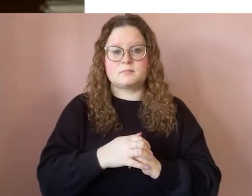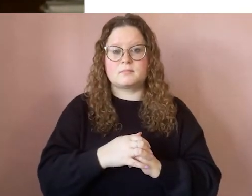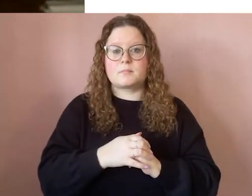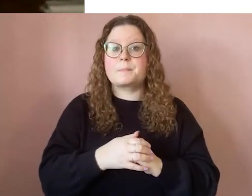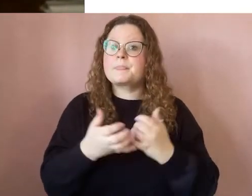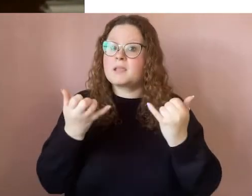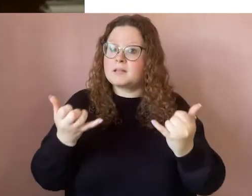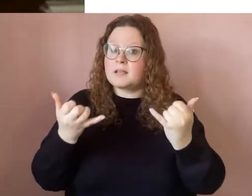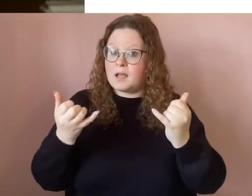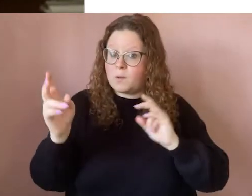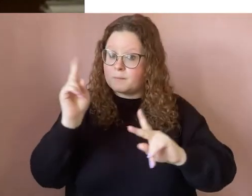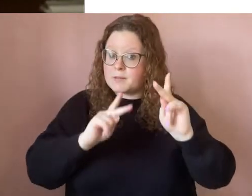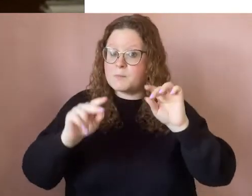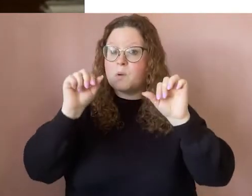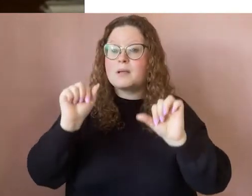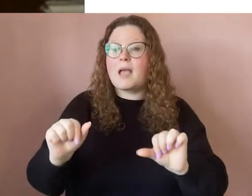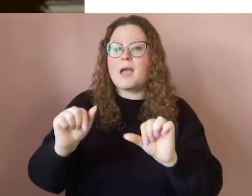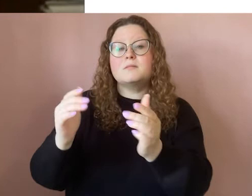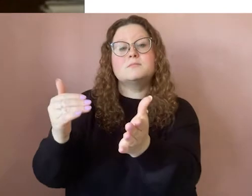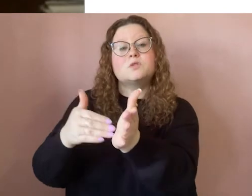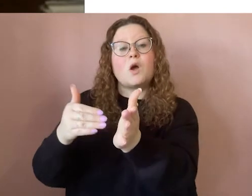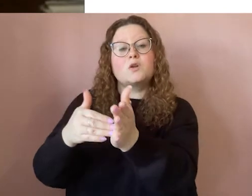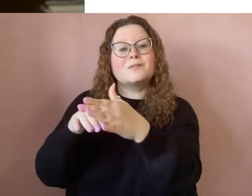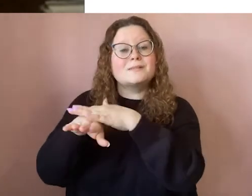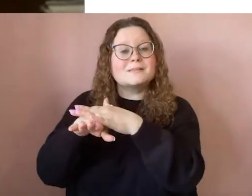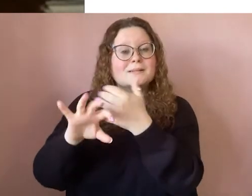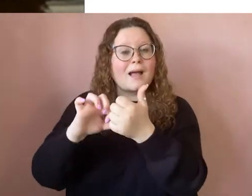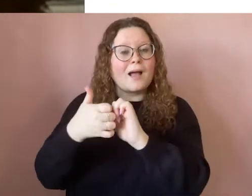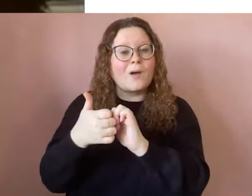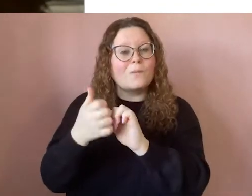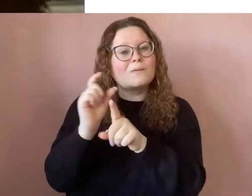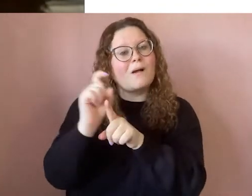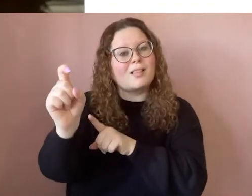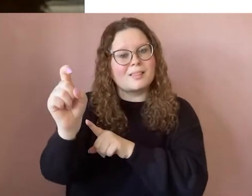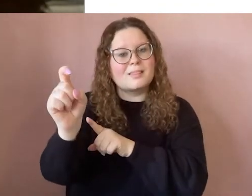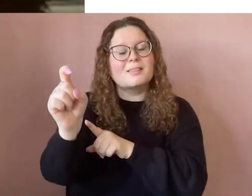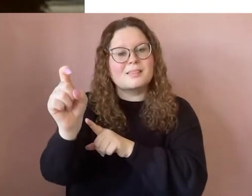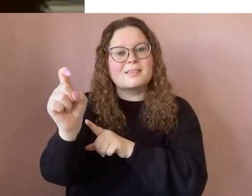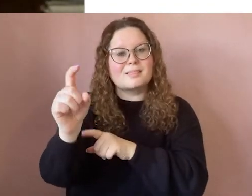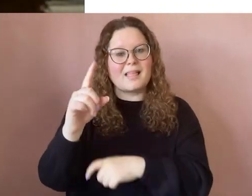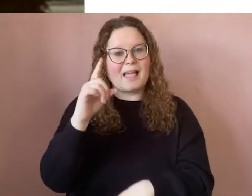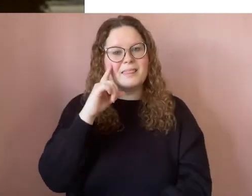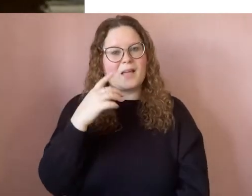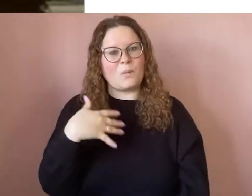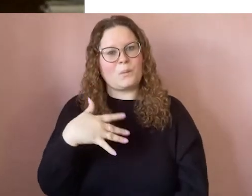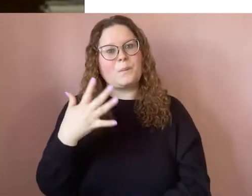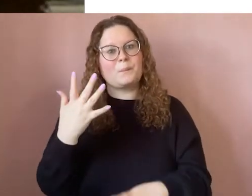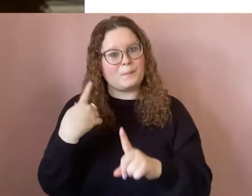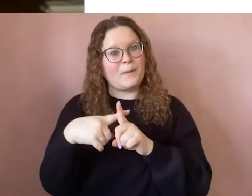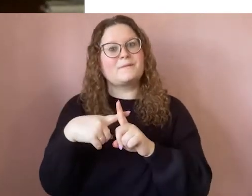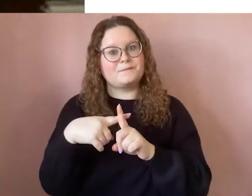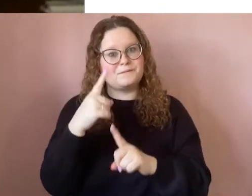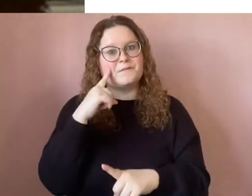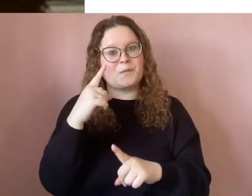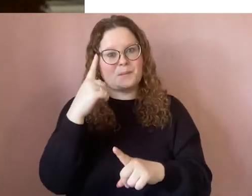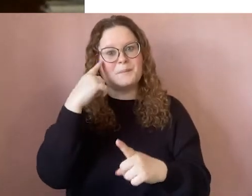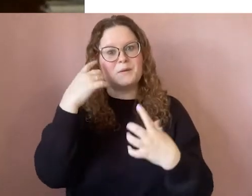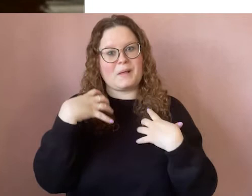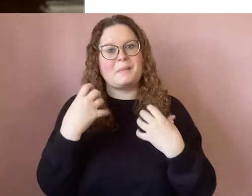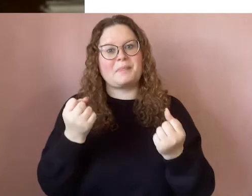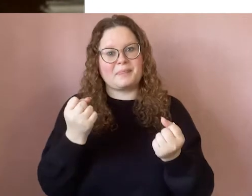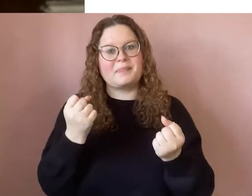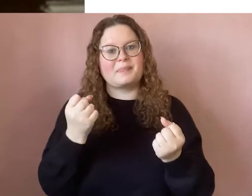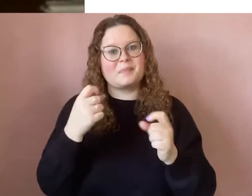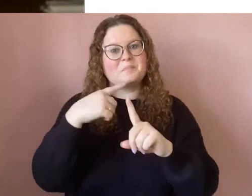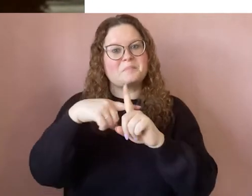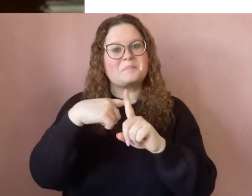virtually now. Telemedicine, I think, is going to be a great boot for mental health care.